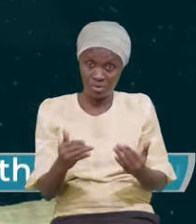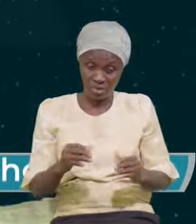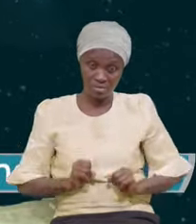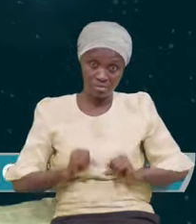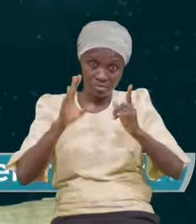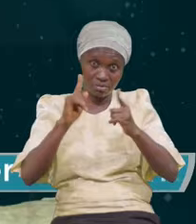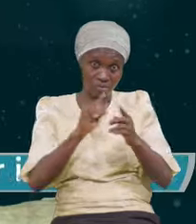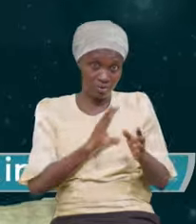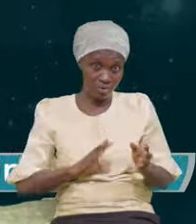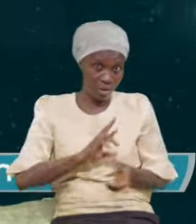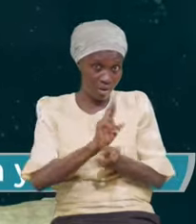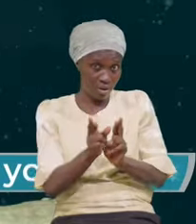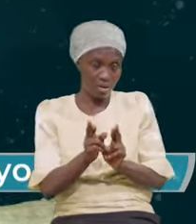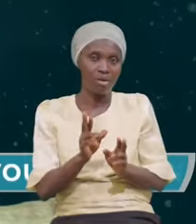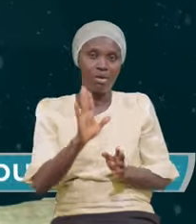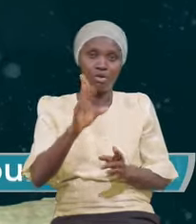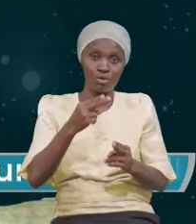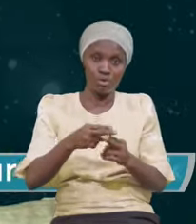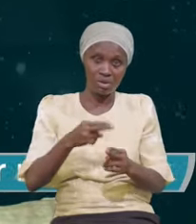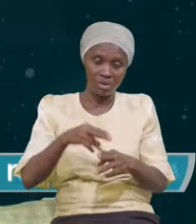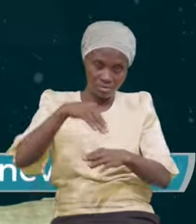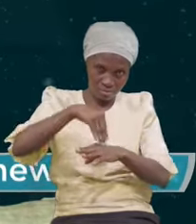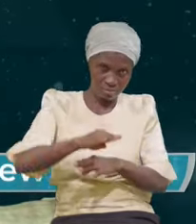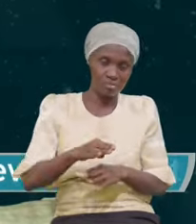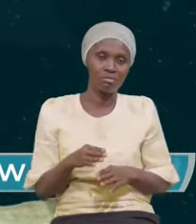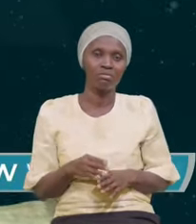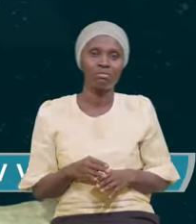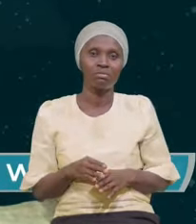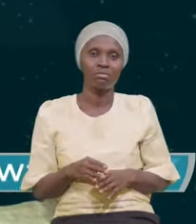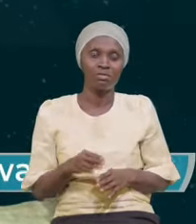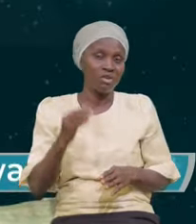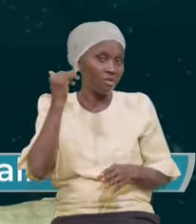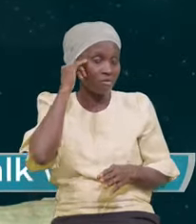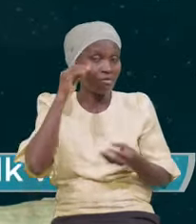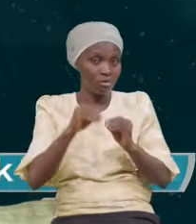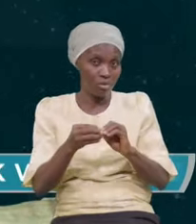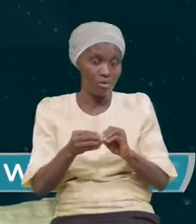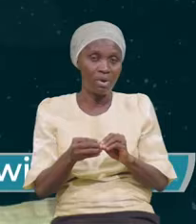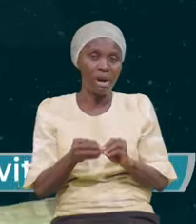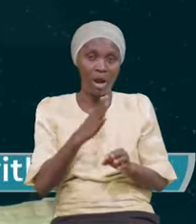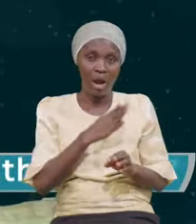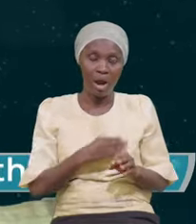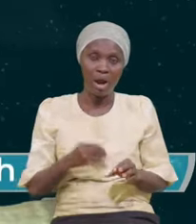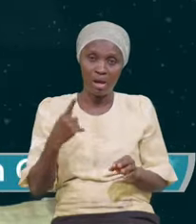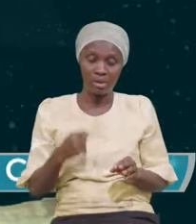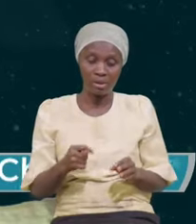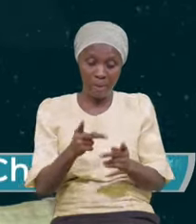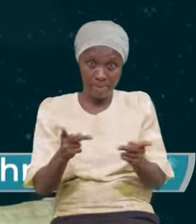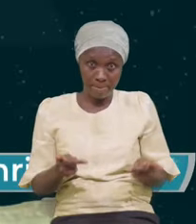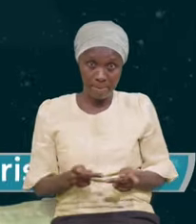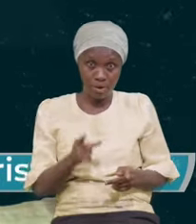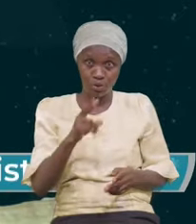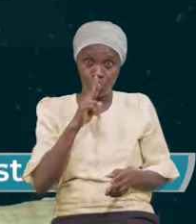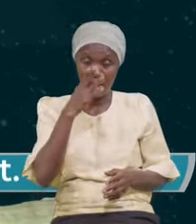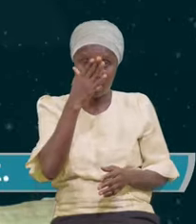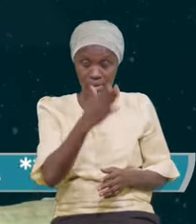name phone number and your location address via SMS